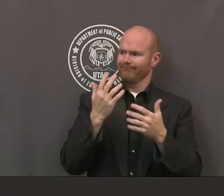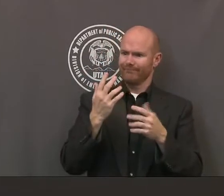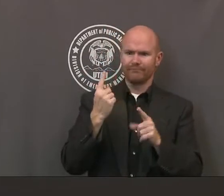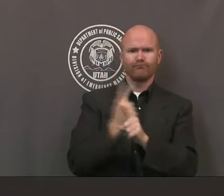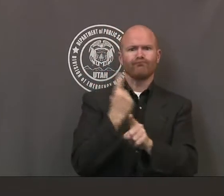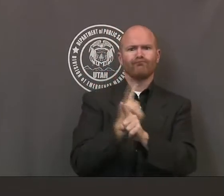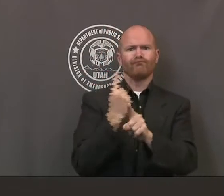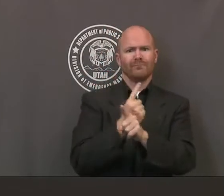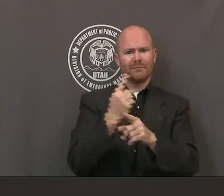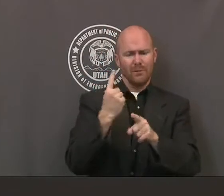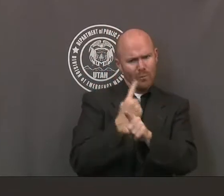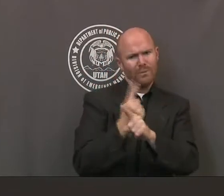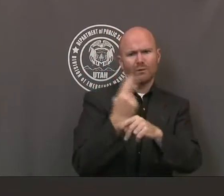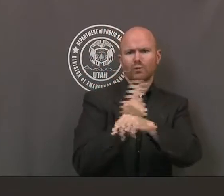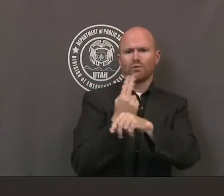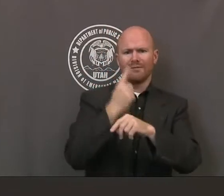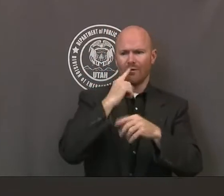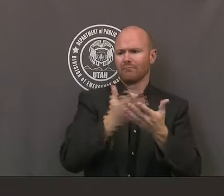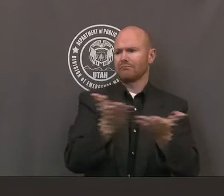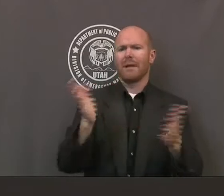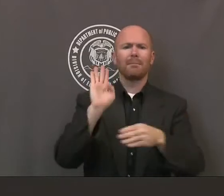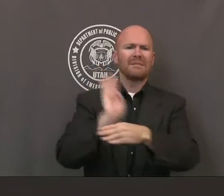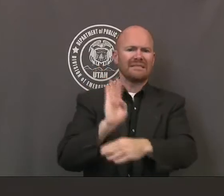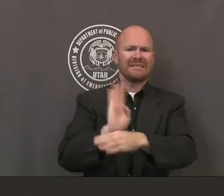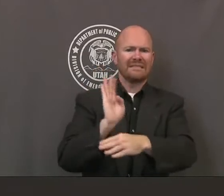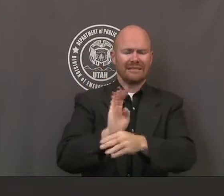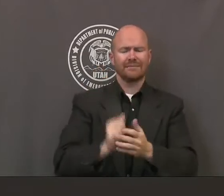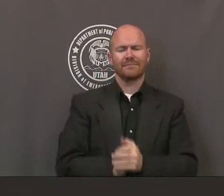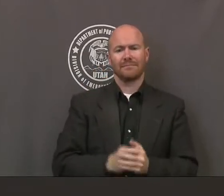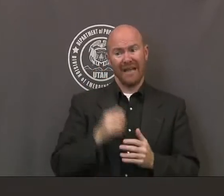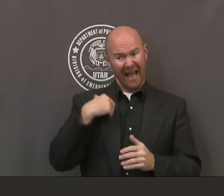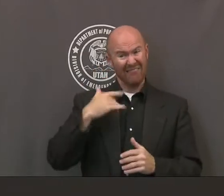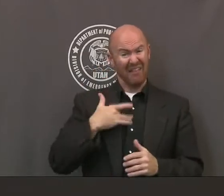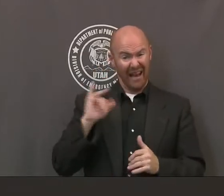use these principles to successfully manage their